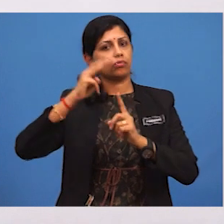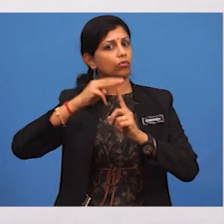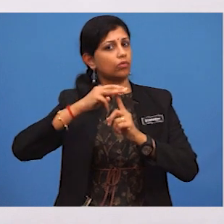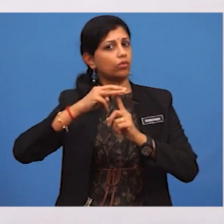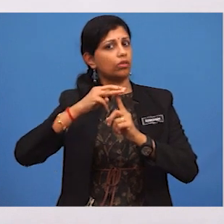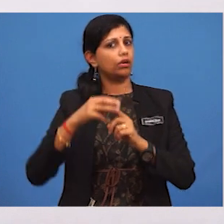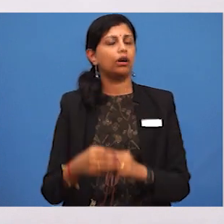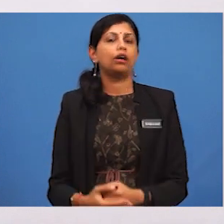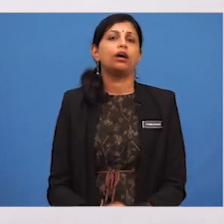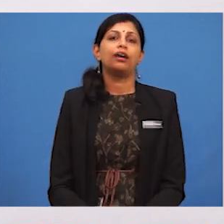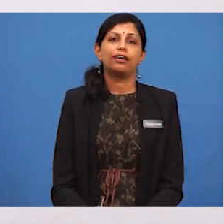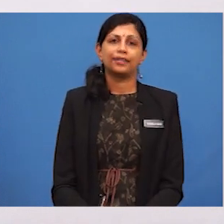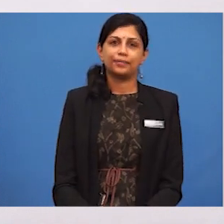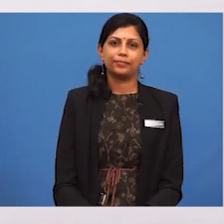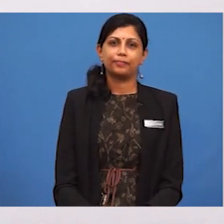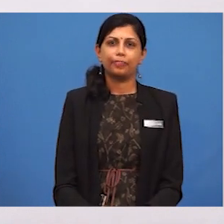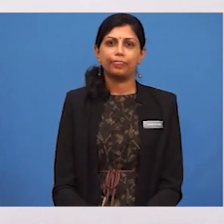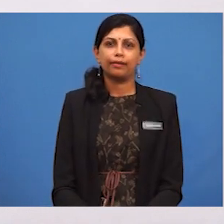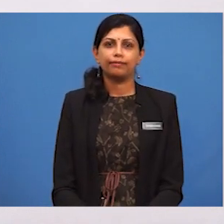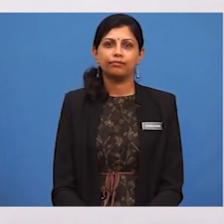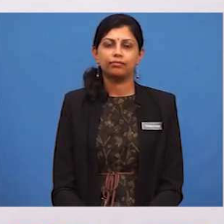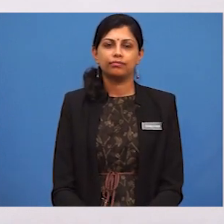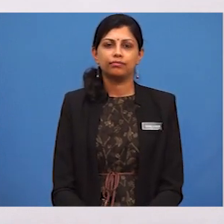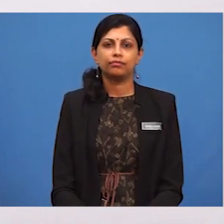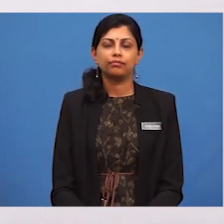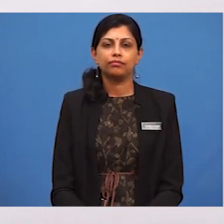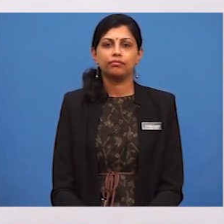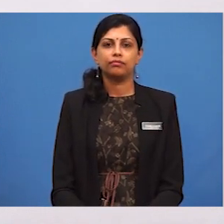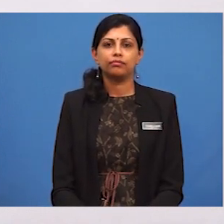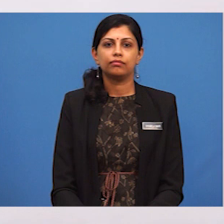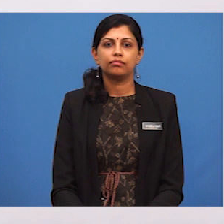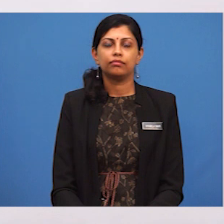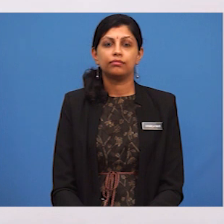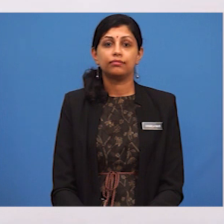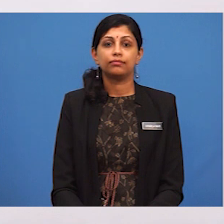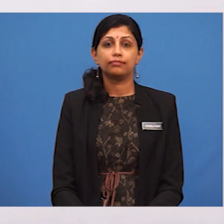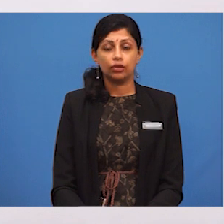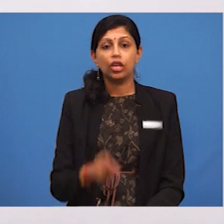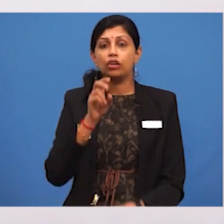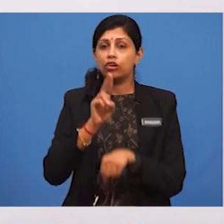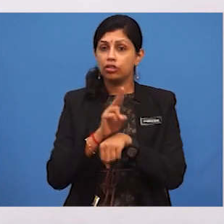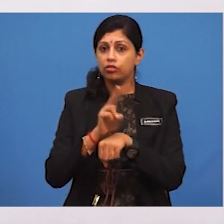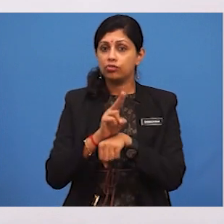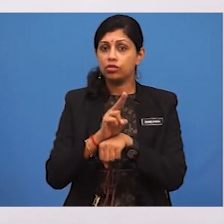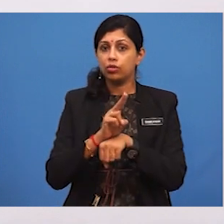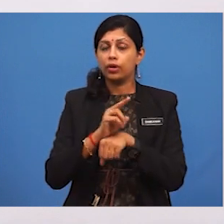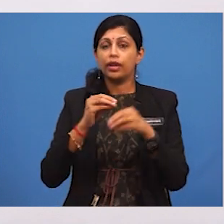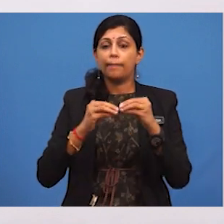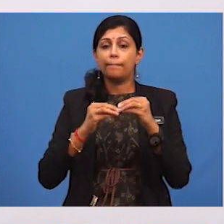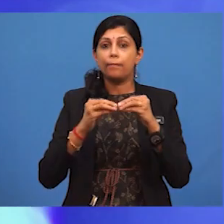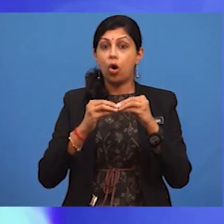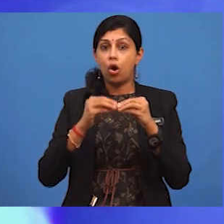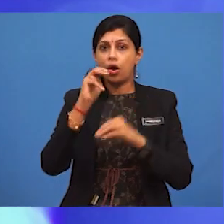error. Okay? So you can use the word more in front of the adjective, followed by the word